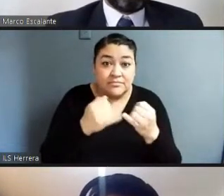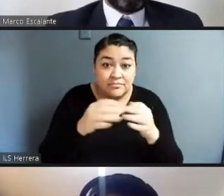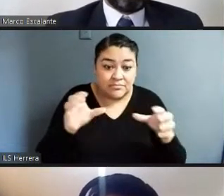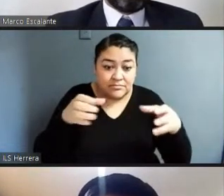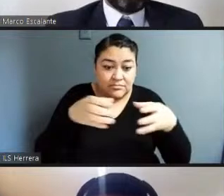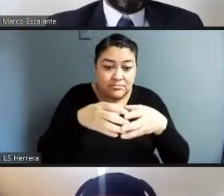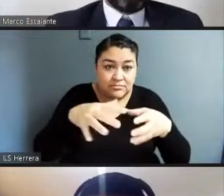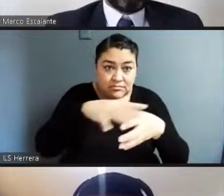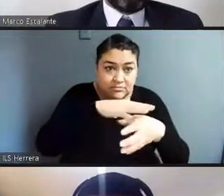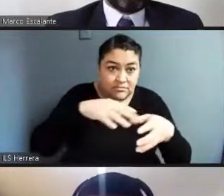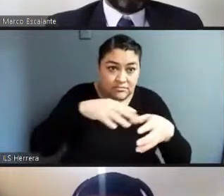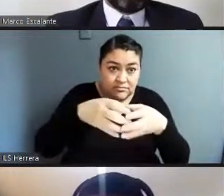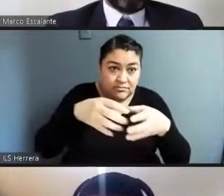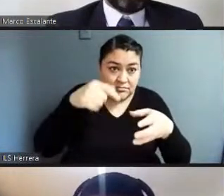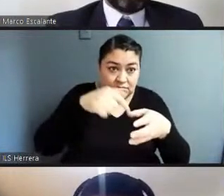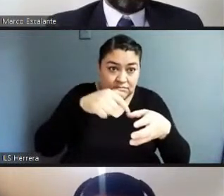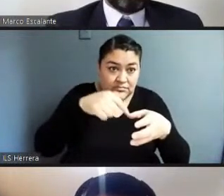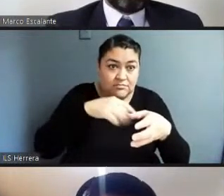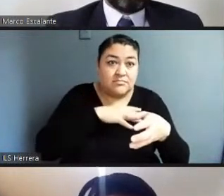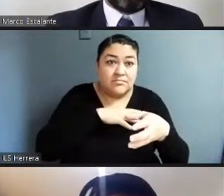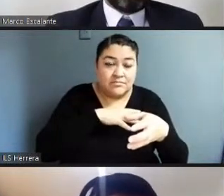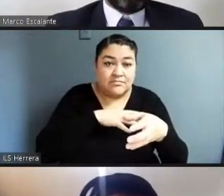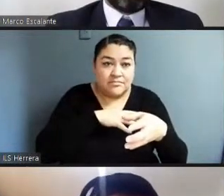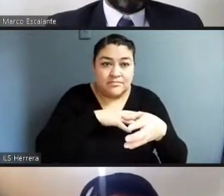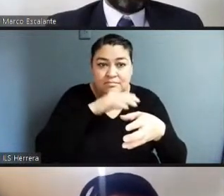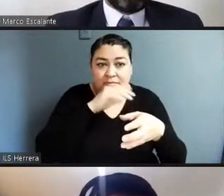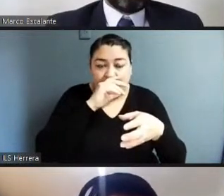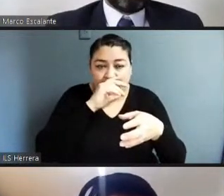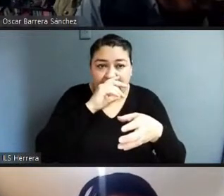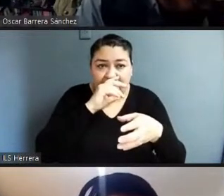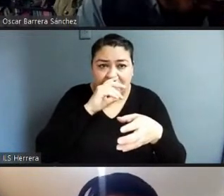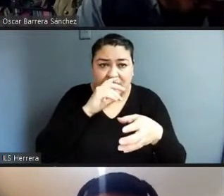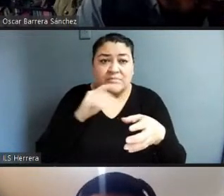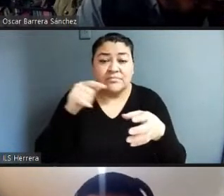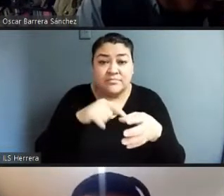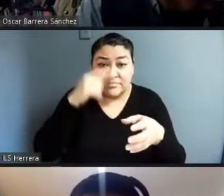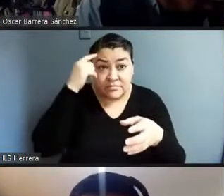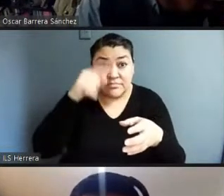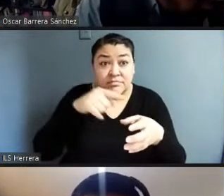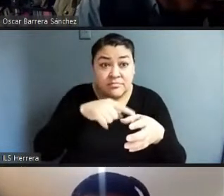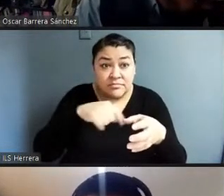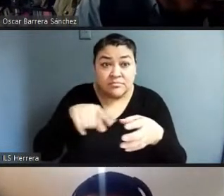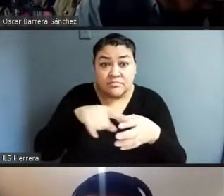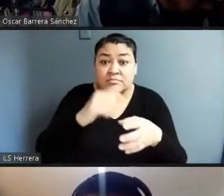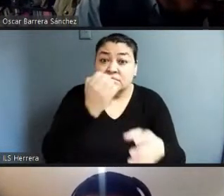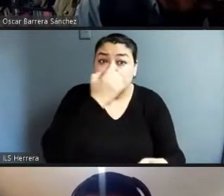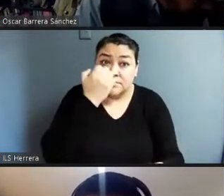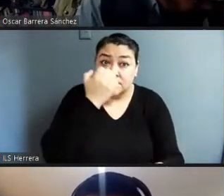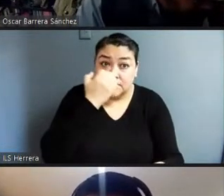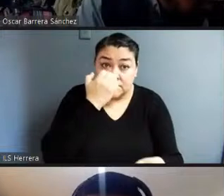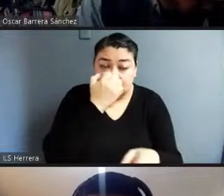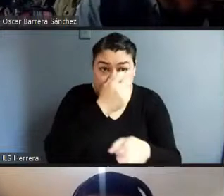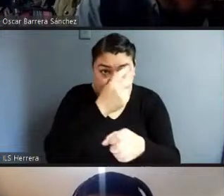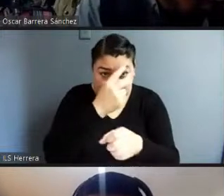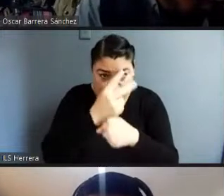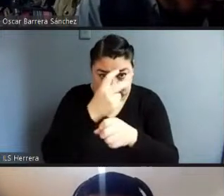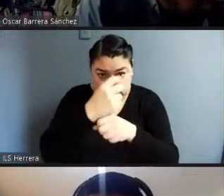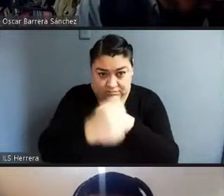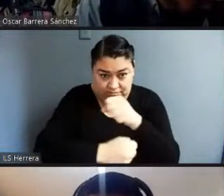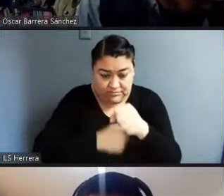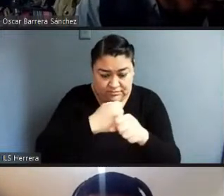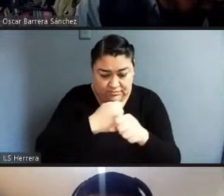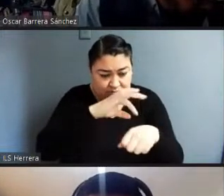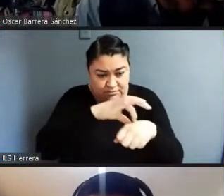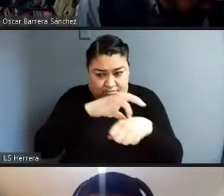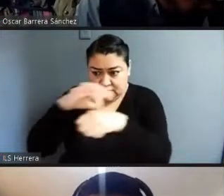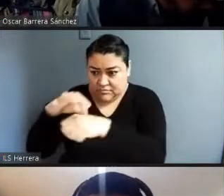go to their communities, and it seems to me that this exercise of taking second year students